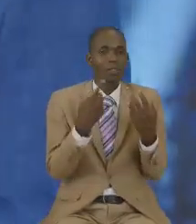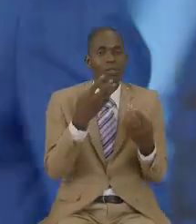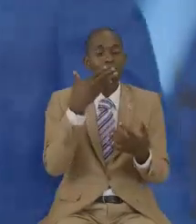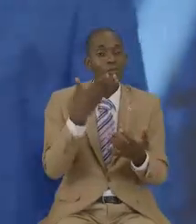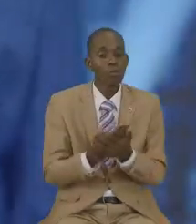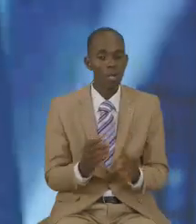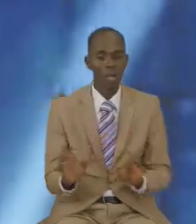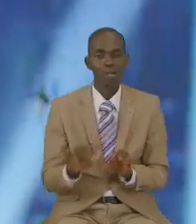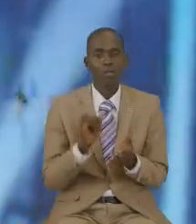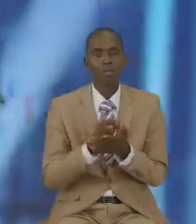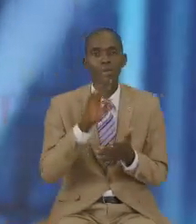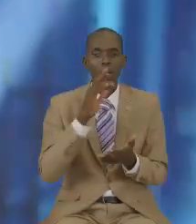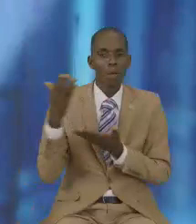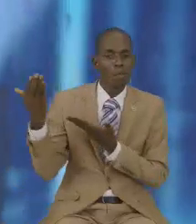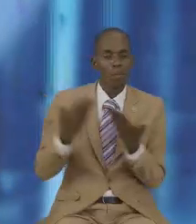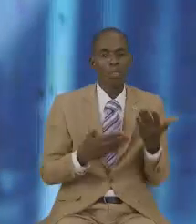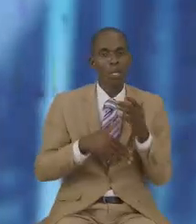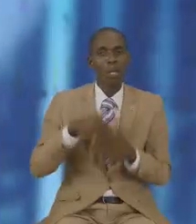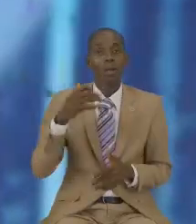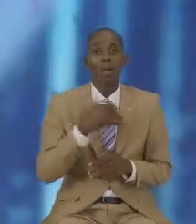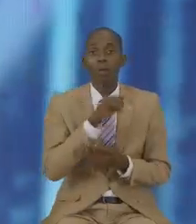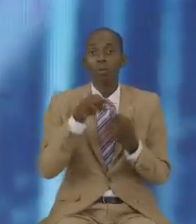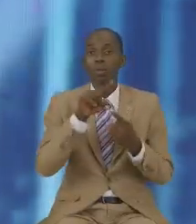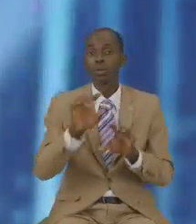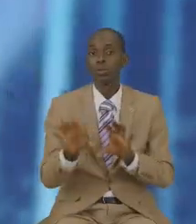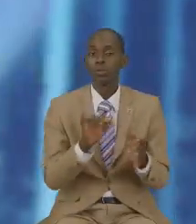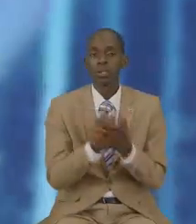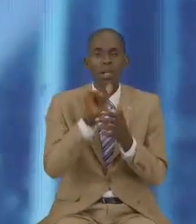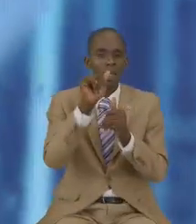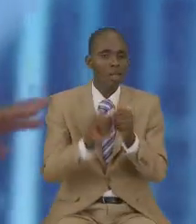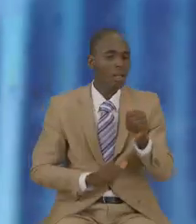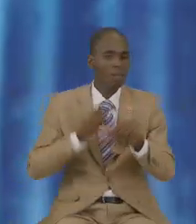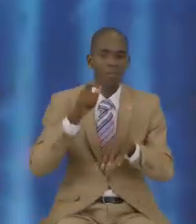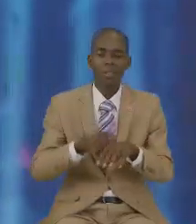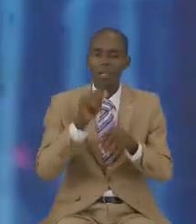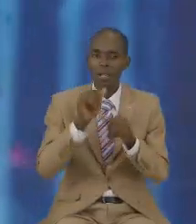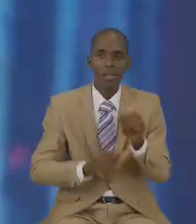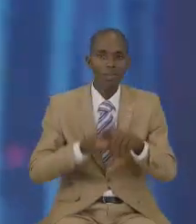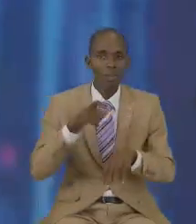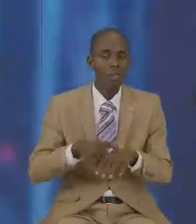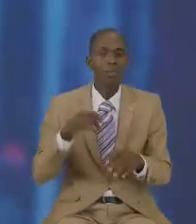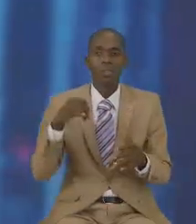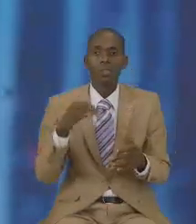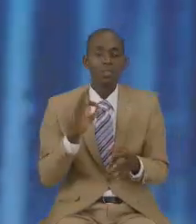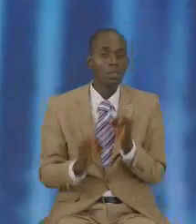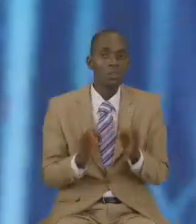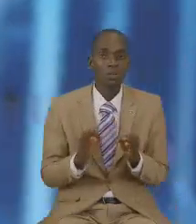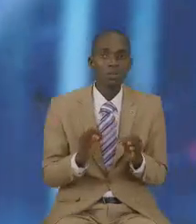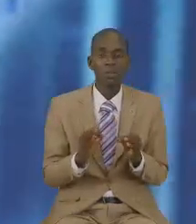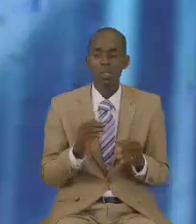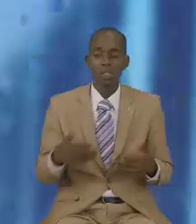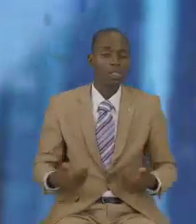action you're bringing forth. And when you do that every time a call comes, every time a